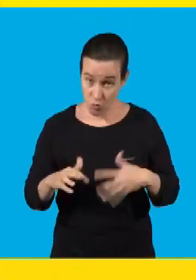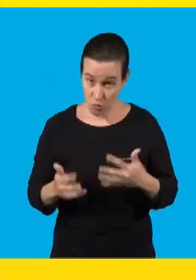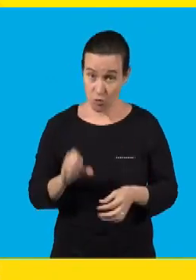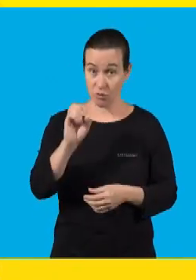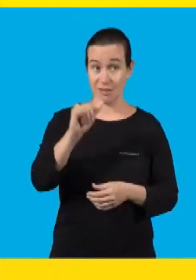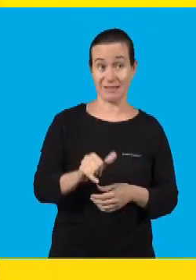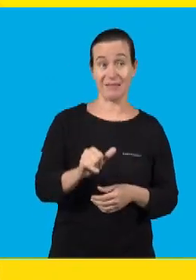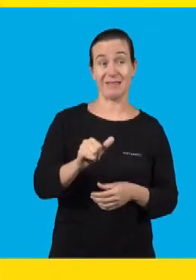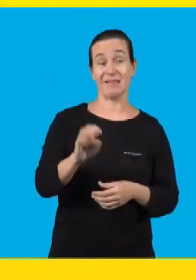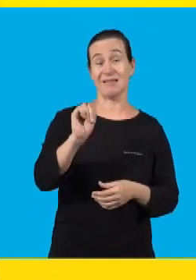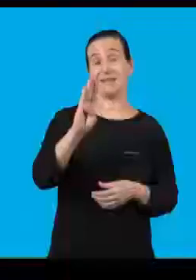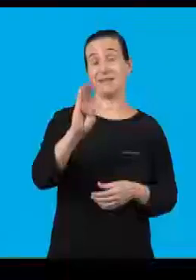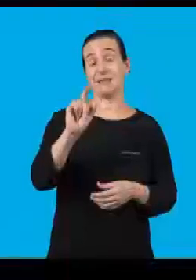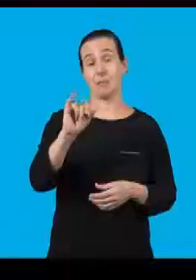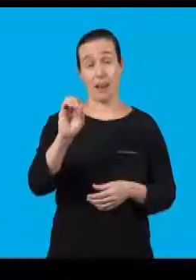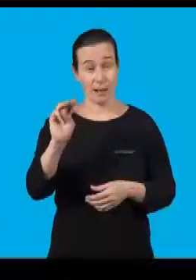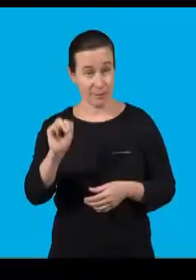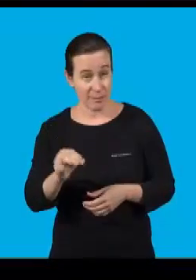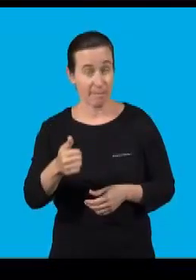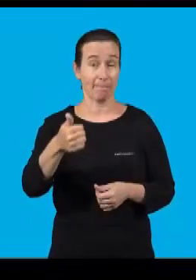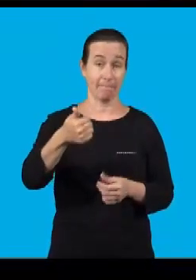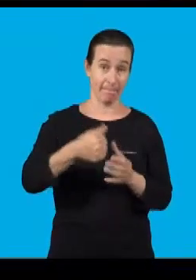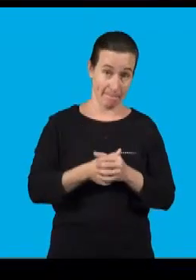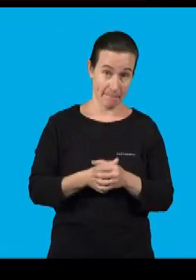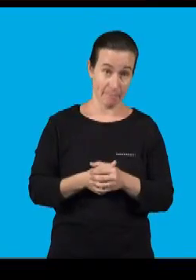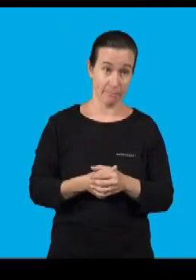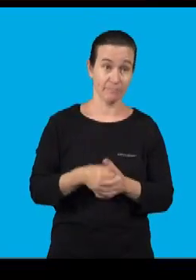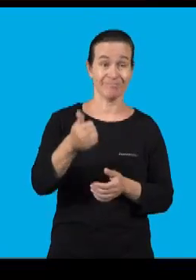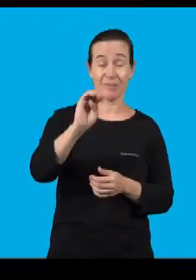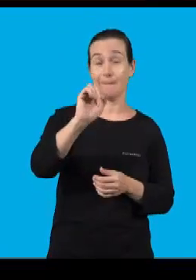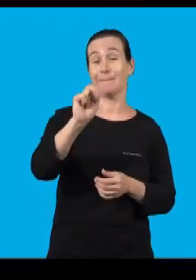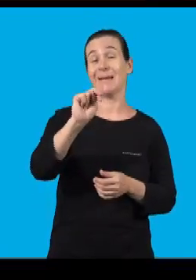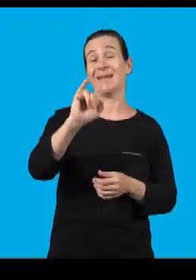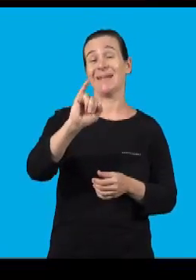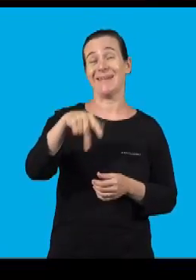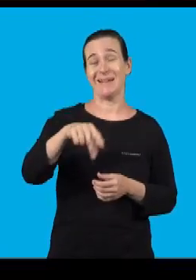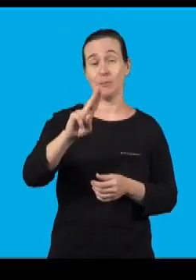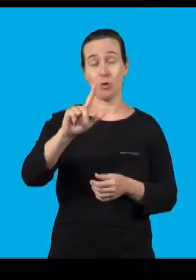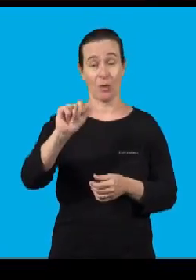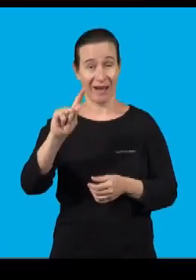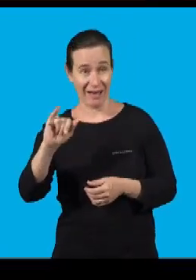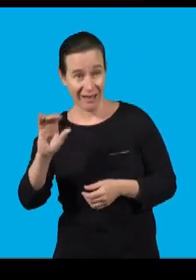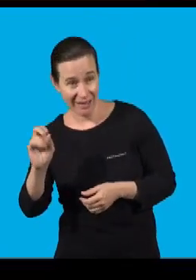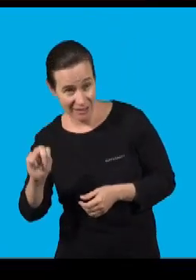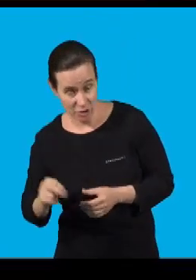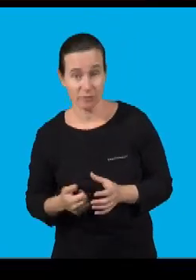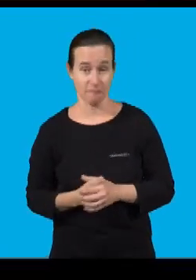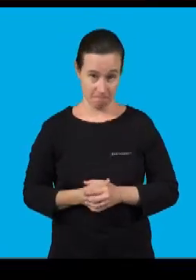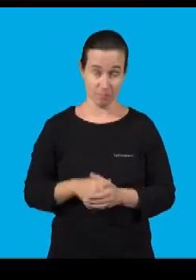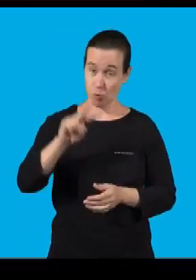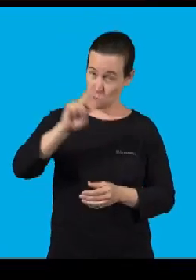we focused on in our lesson was very particularly looking at manipulation of language as well